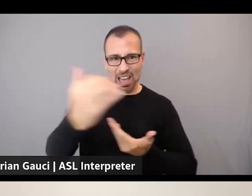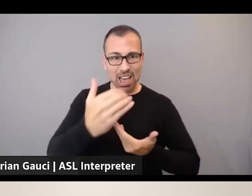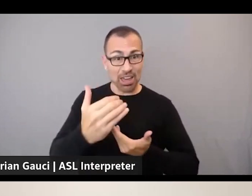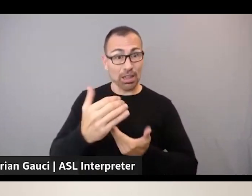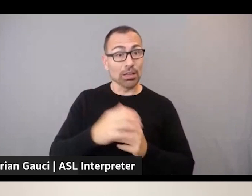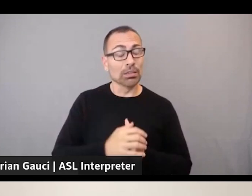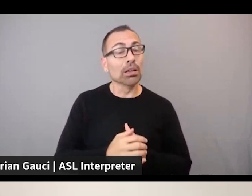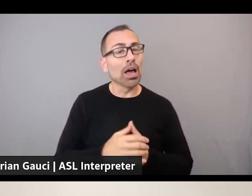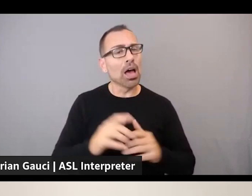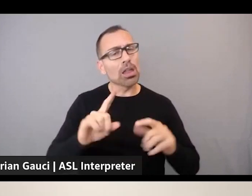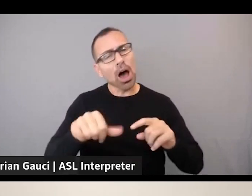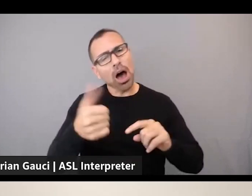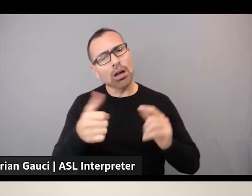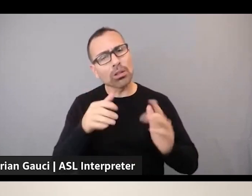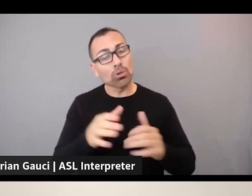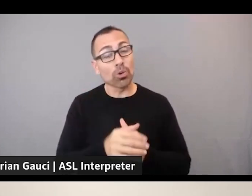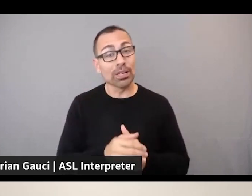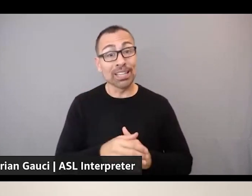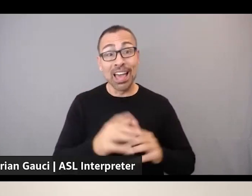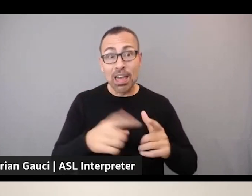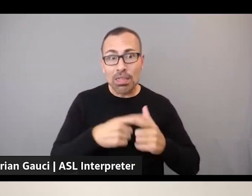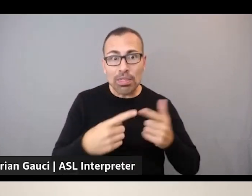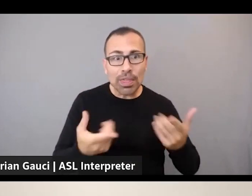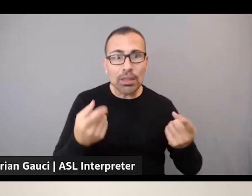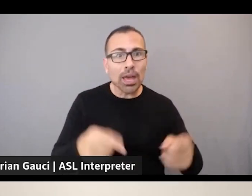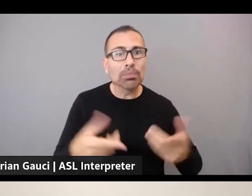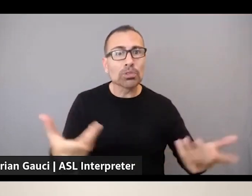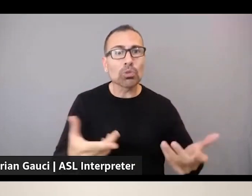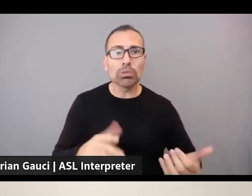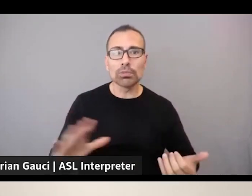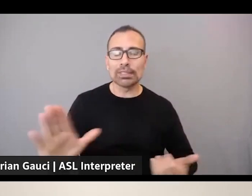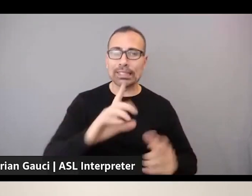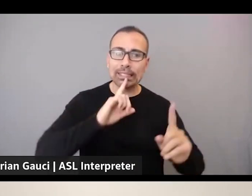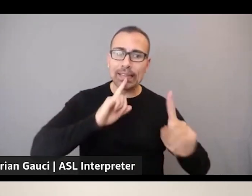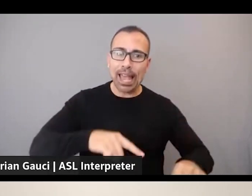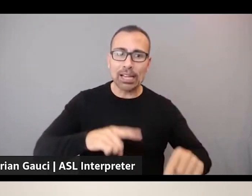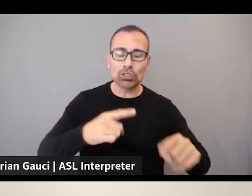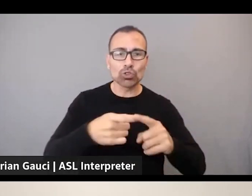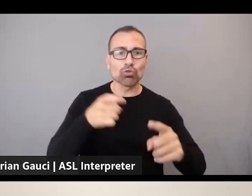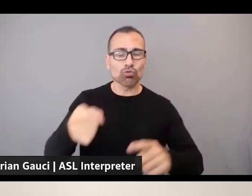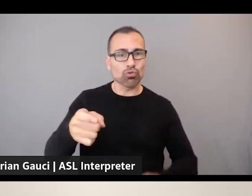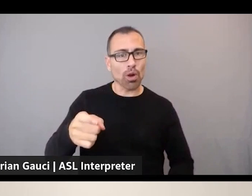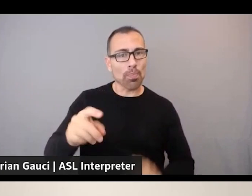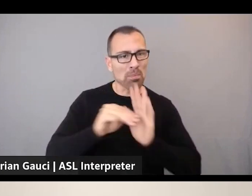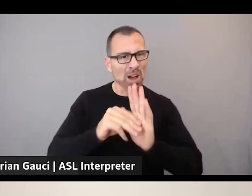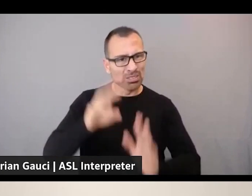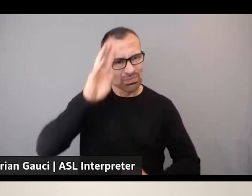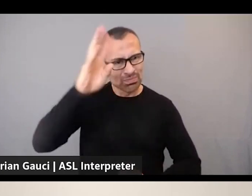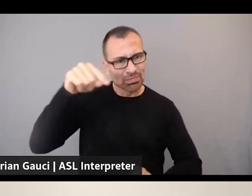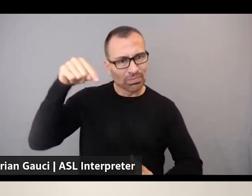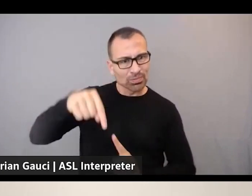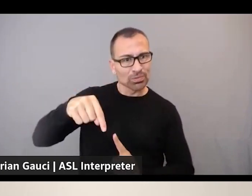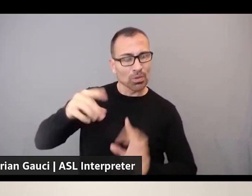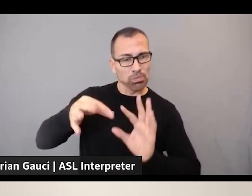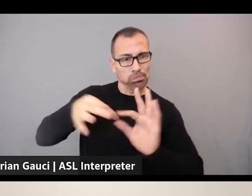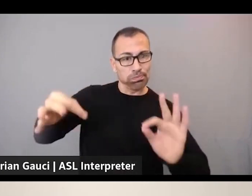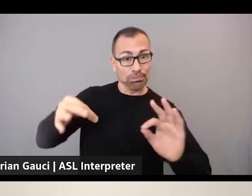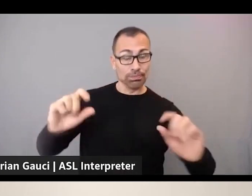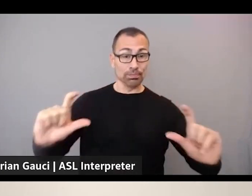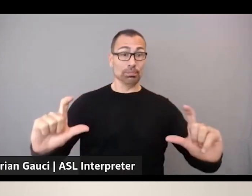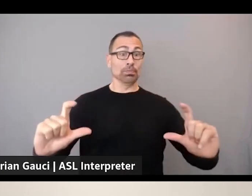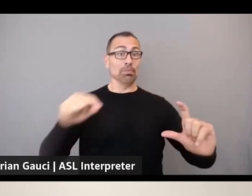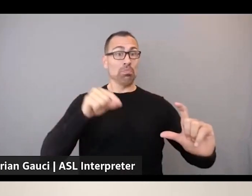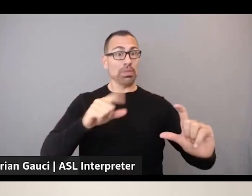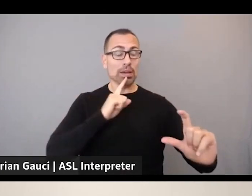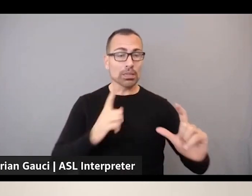get back from the model are even more relevant, even more specific to you and what you're trying to do. And of course, you have to do